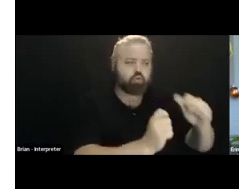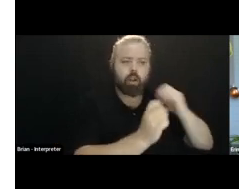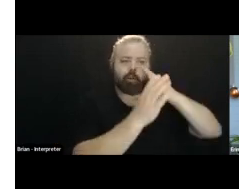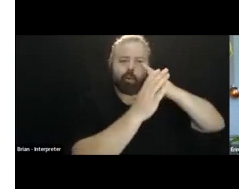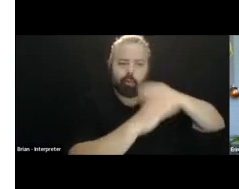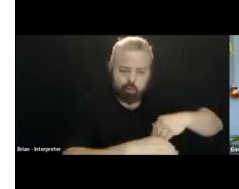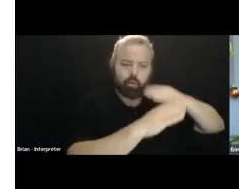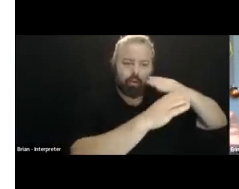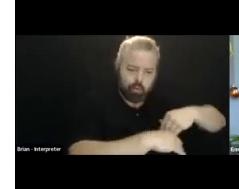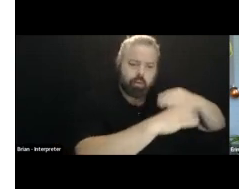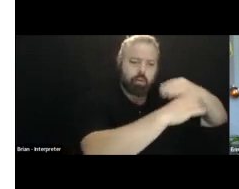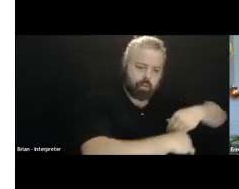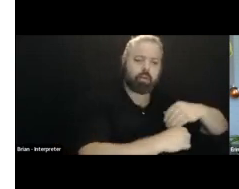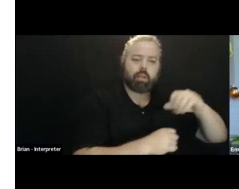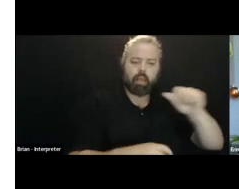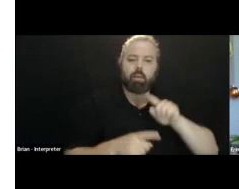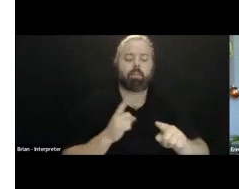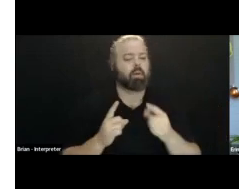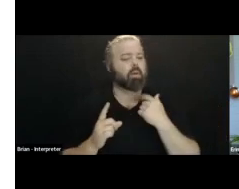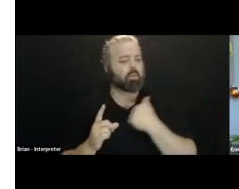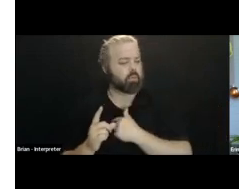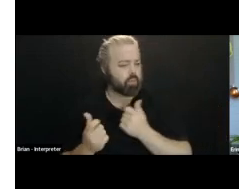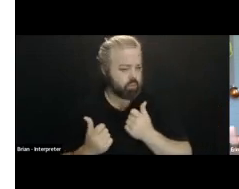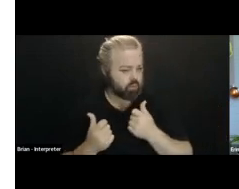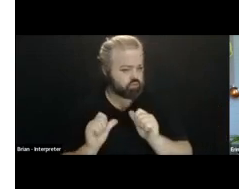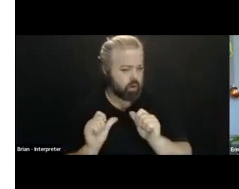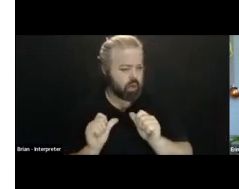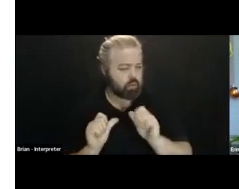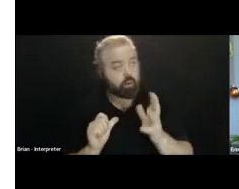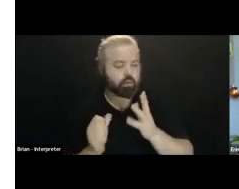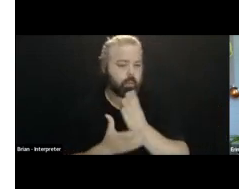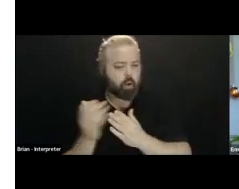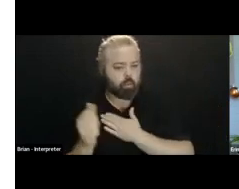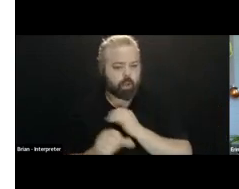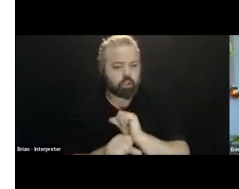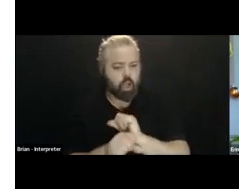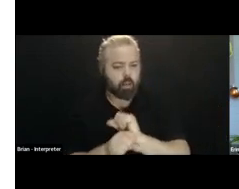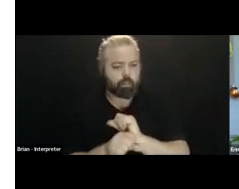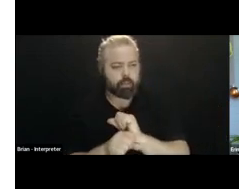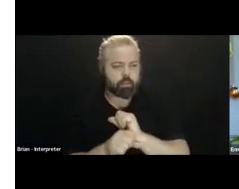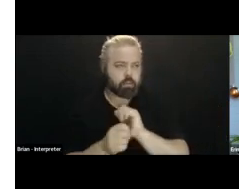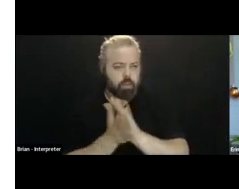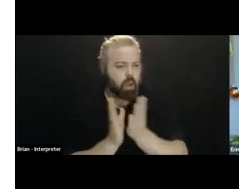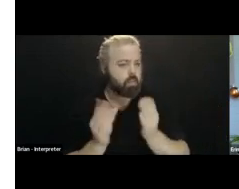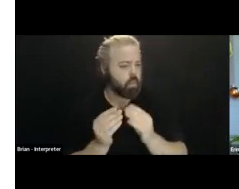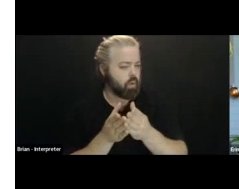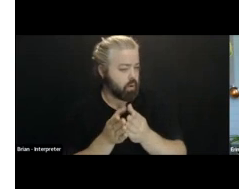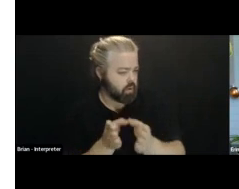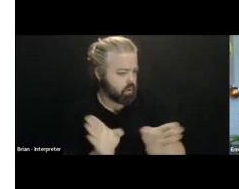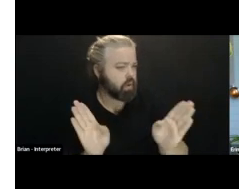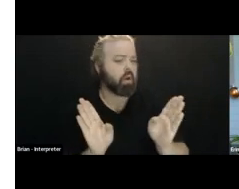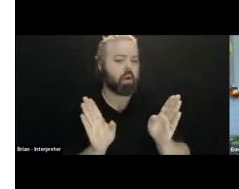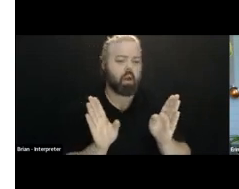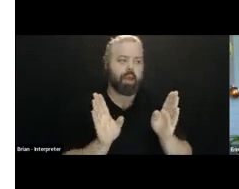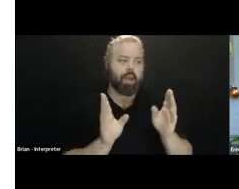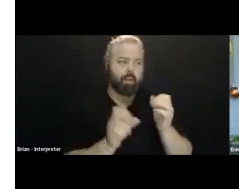yes, we're also trying to, part of my job is to get broader and more inclusive instruction